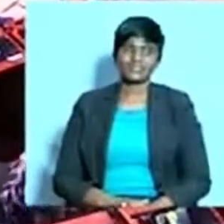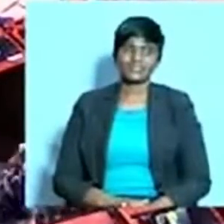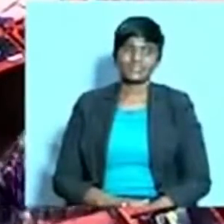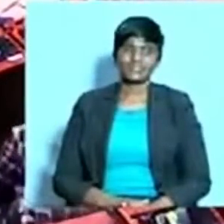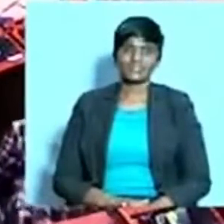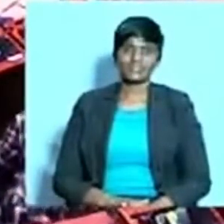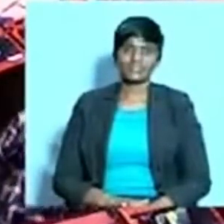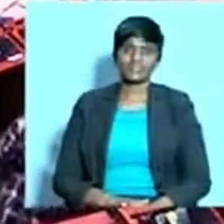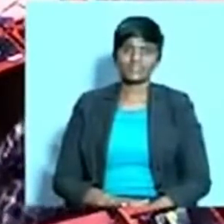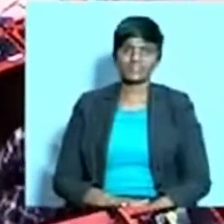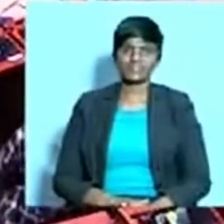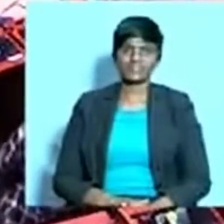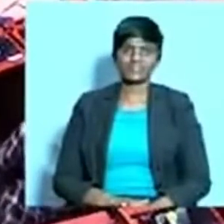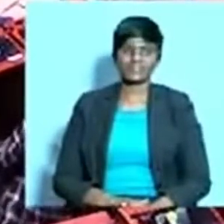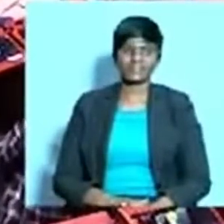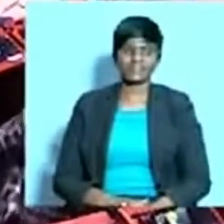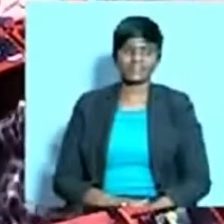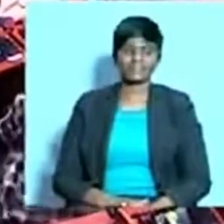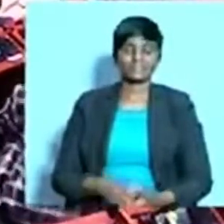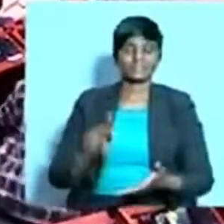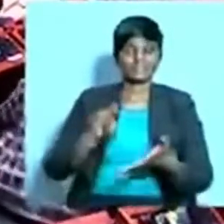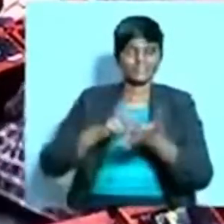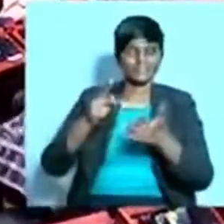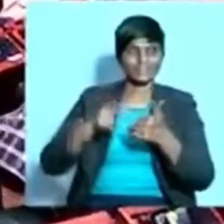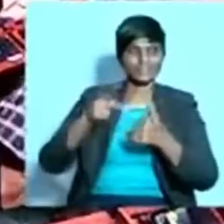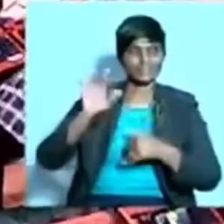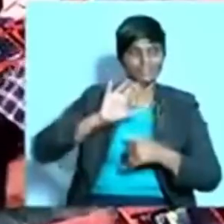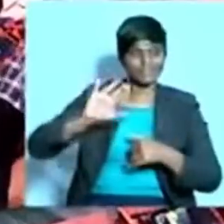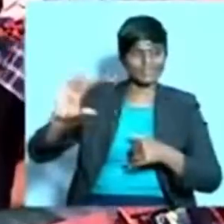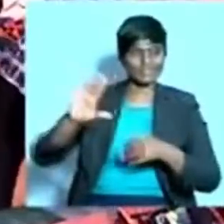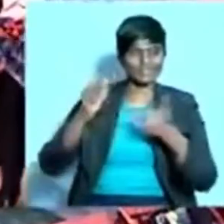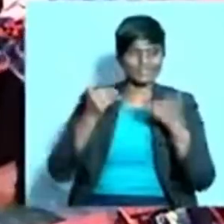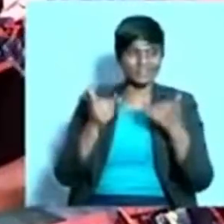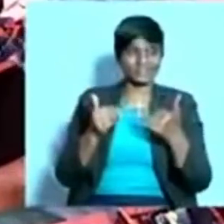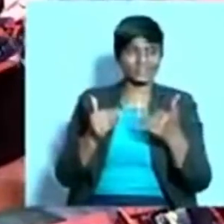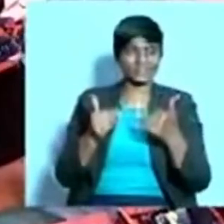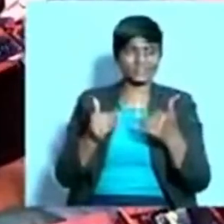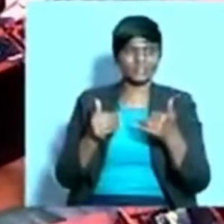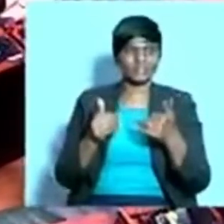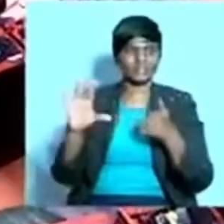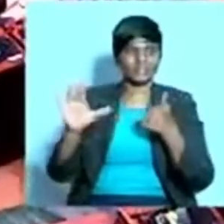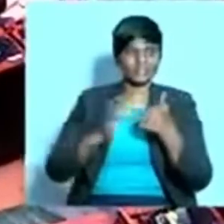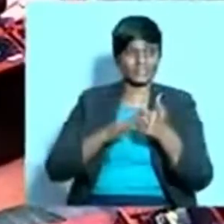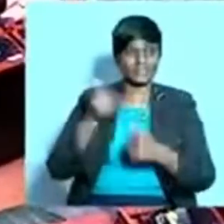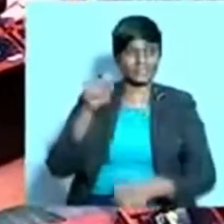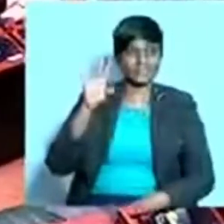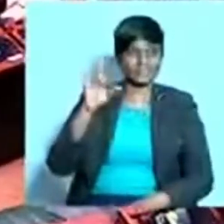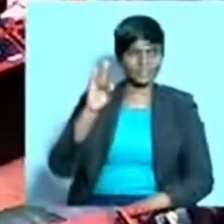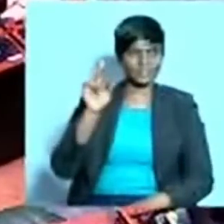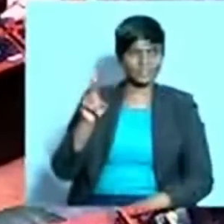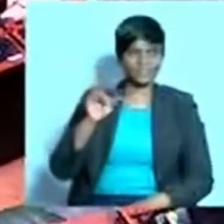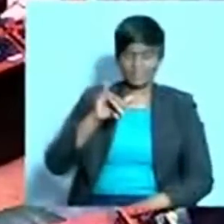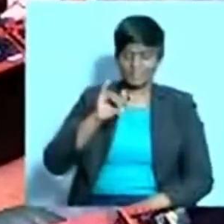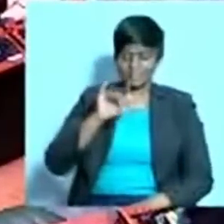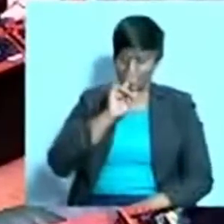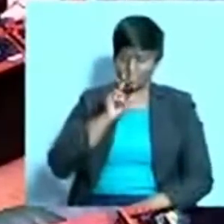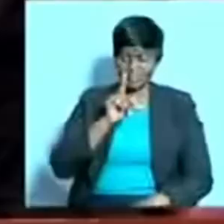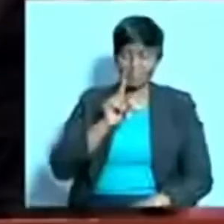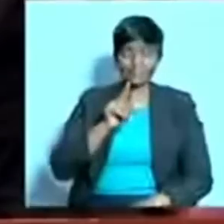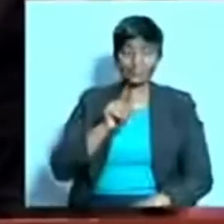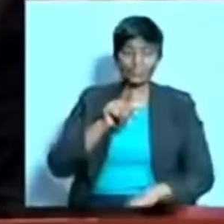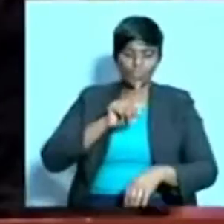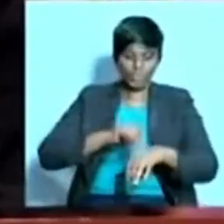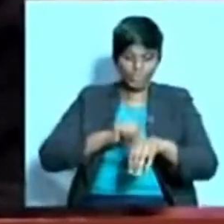Business has been suspended and it will resume at 17 hours per cent. Yes, indeed, Claudette. At the time